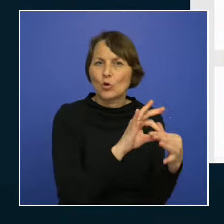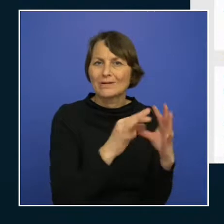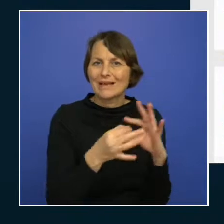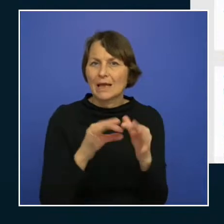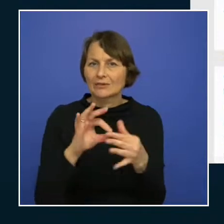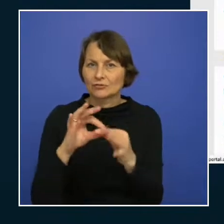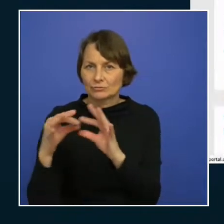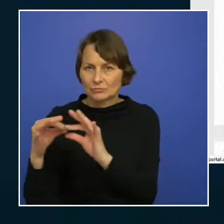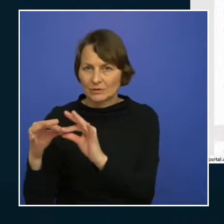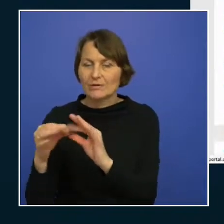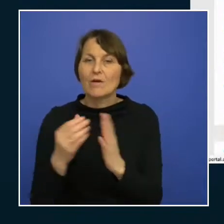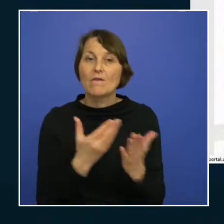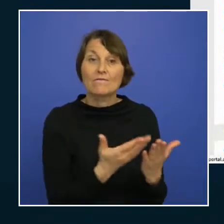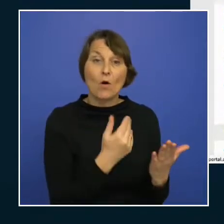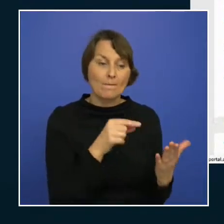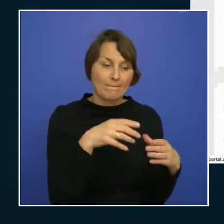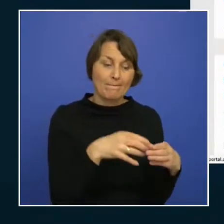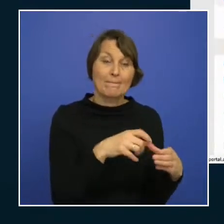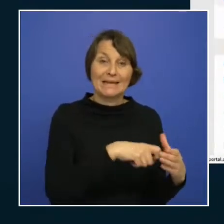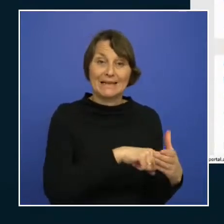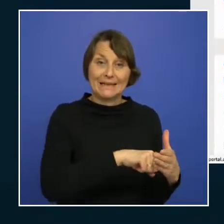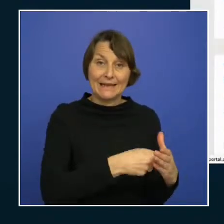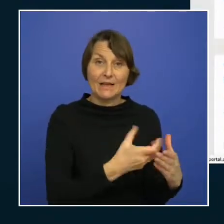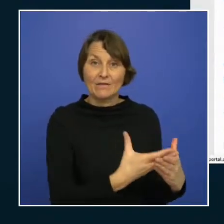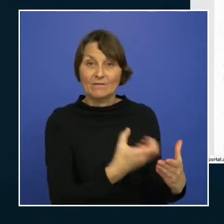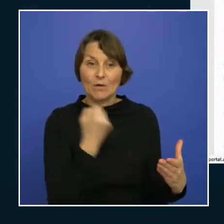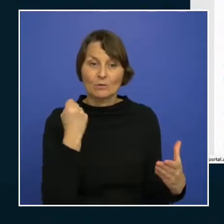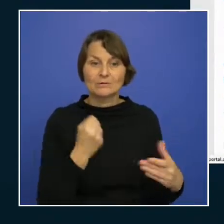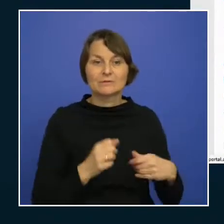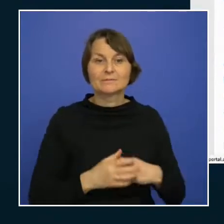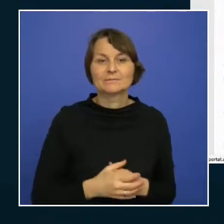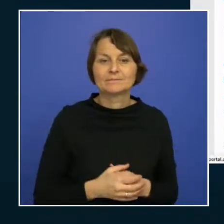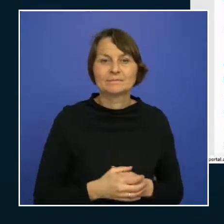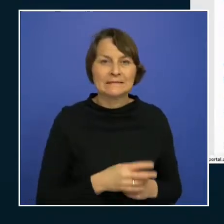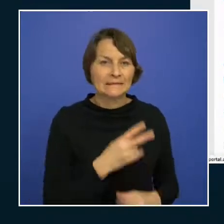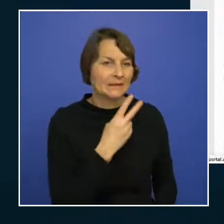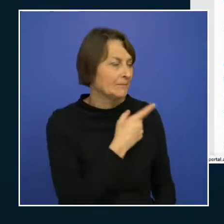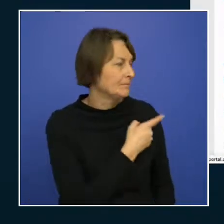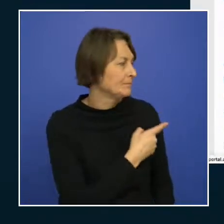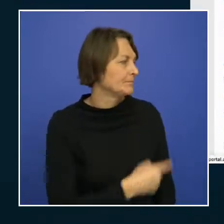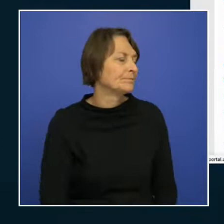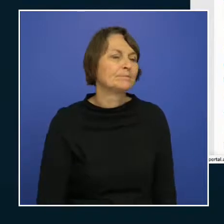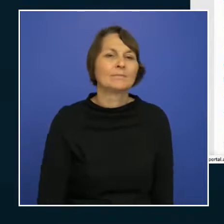vault. So, and if we'll go to the configuration here,